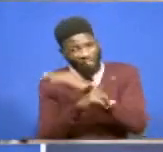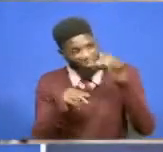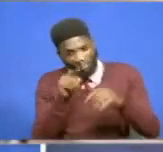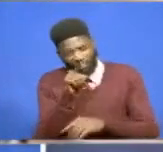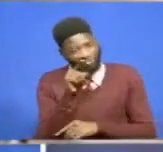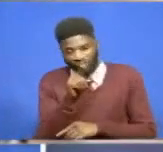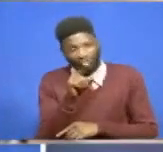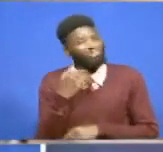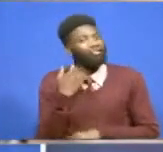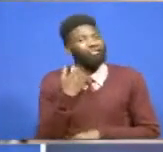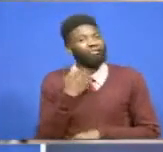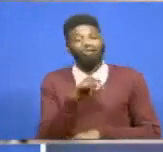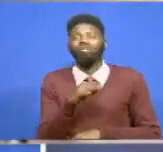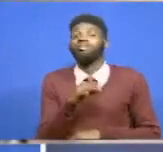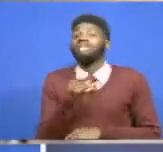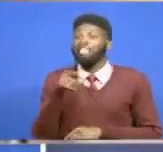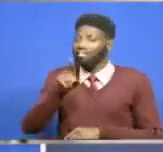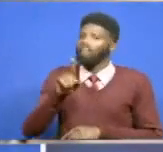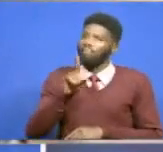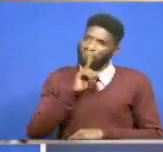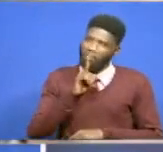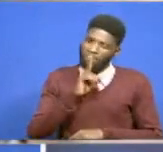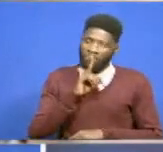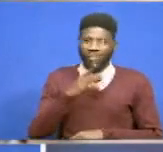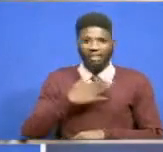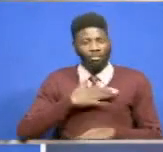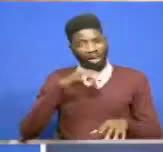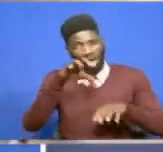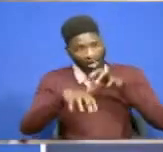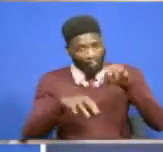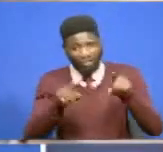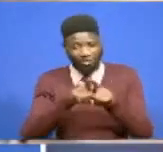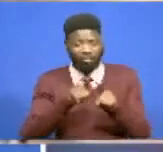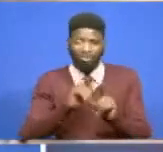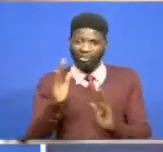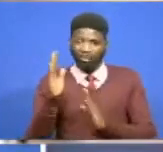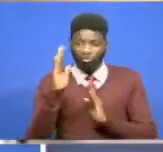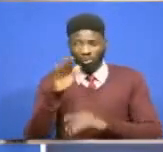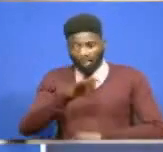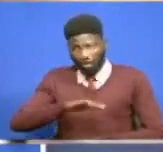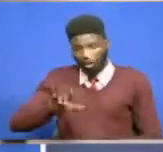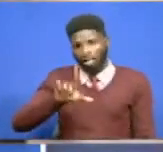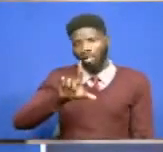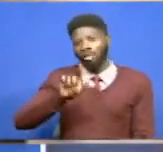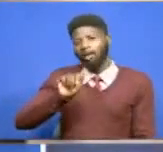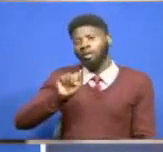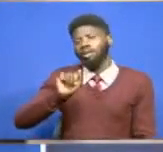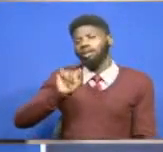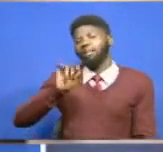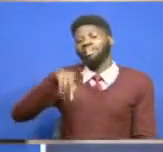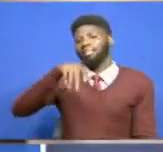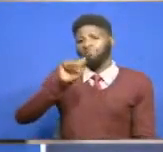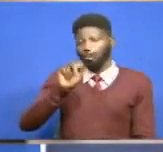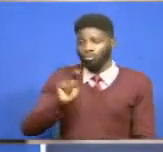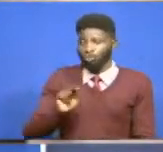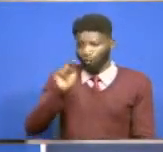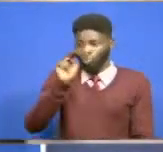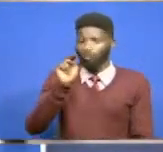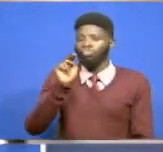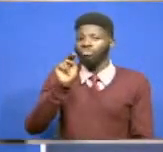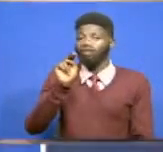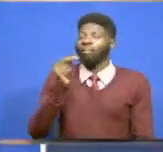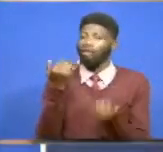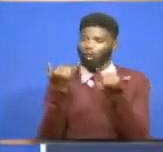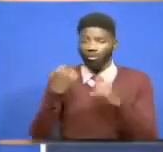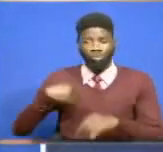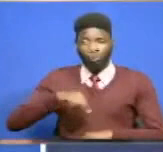white breath. Mifugo zetu na security vile ilikio Laikipia North, sana lekorele na kuvulia kofia. We